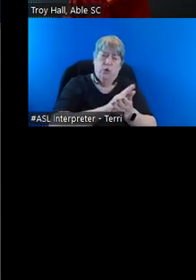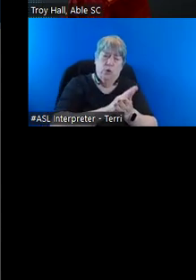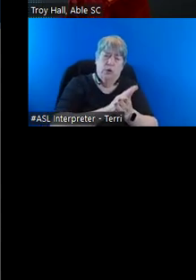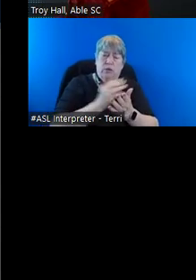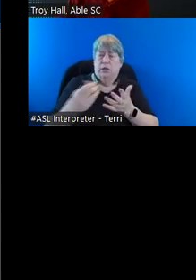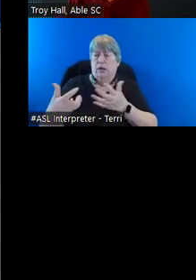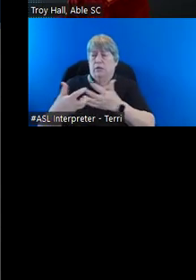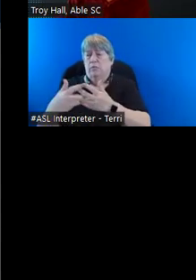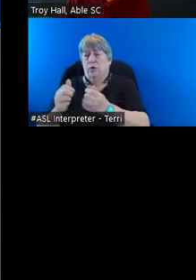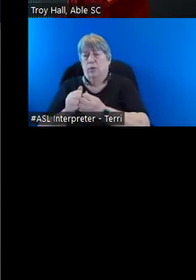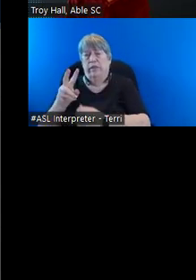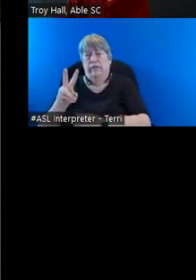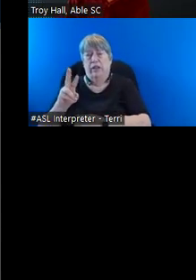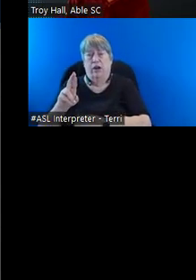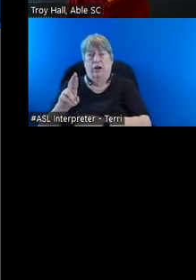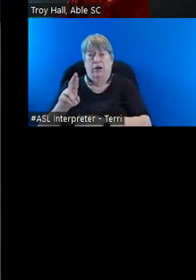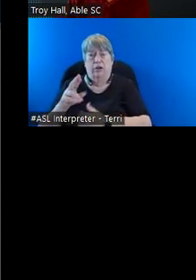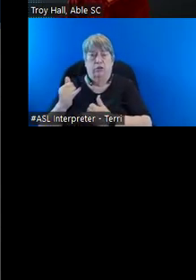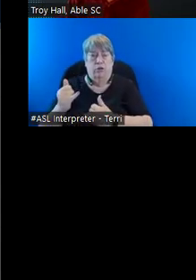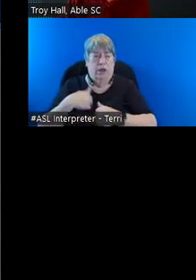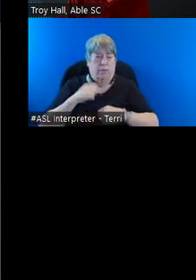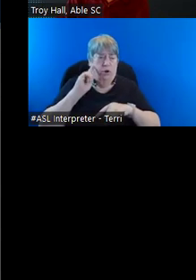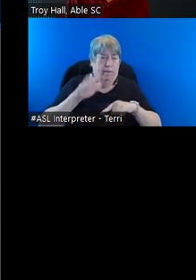Okay, I'm gonna pause.